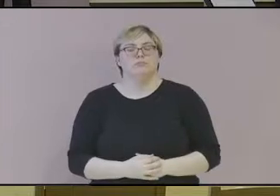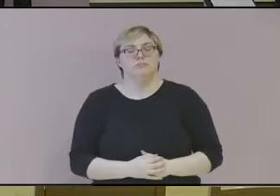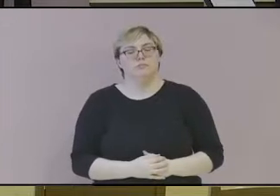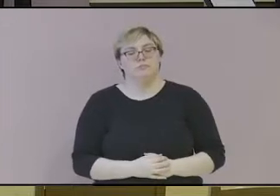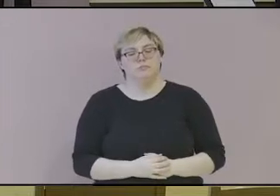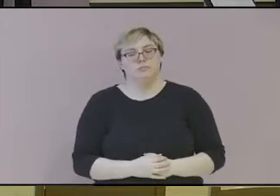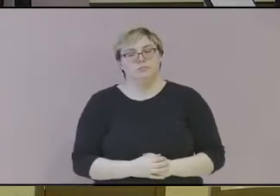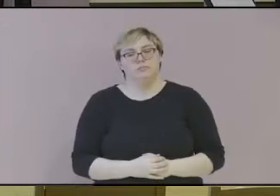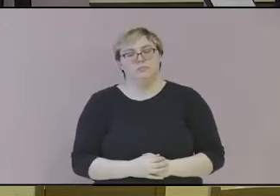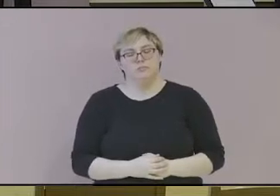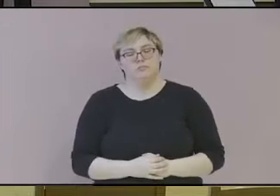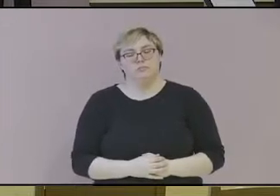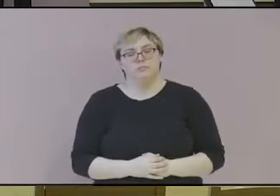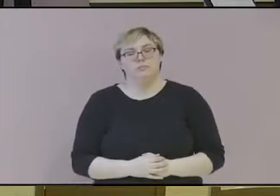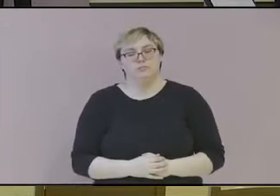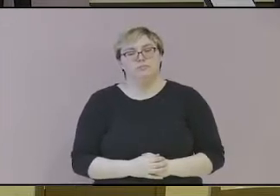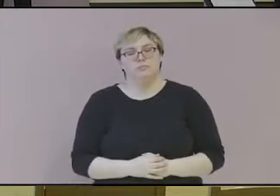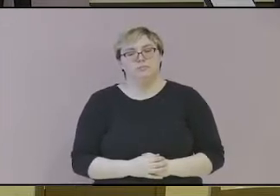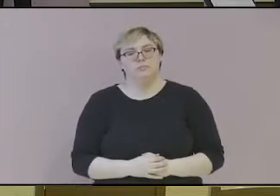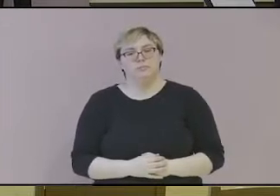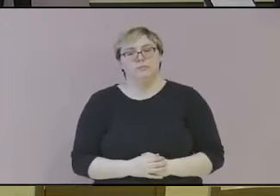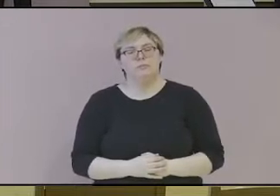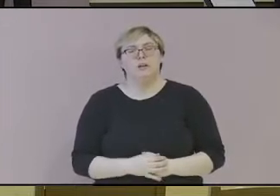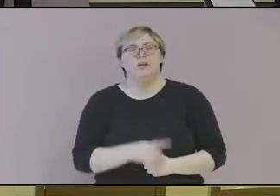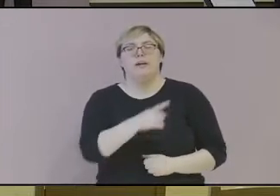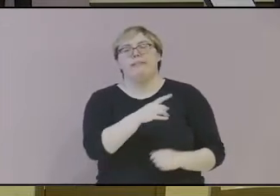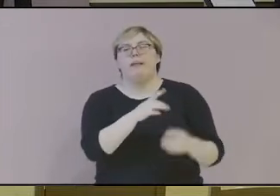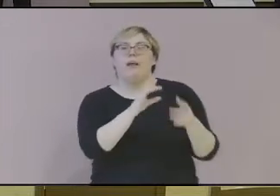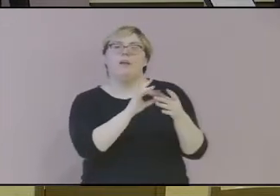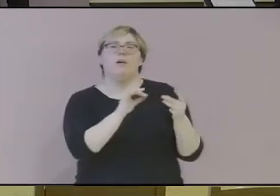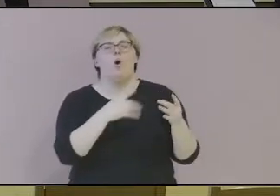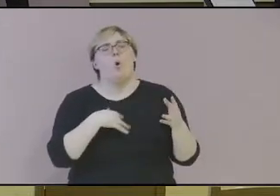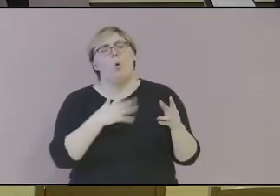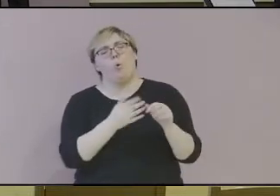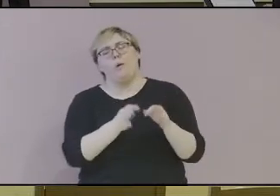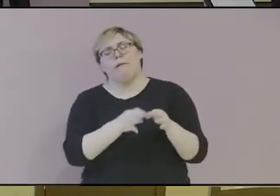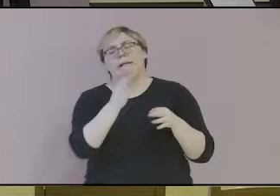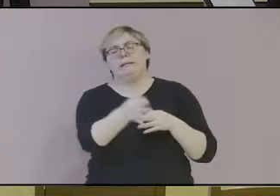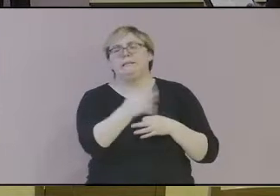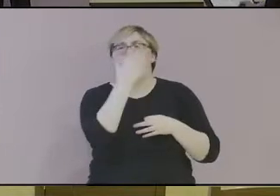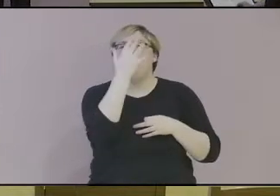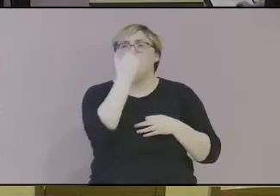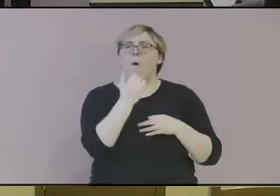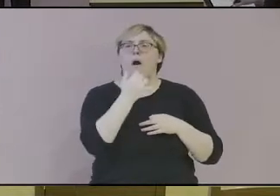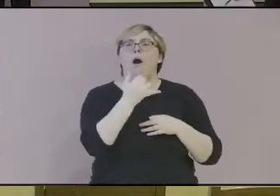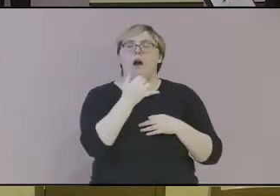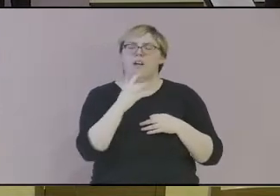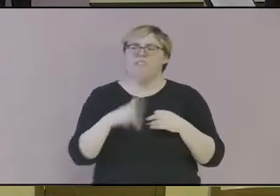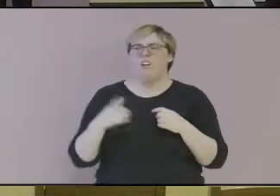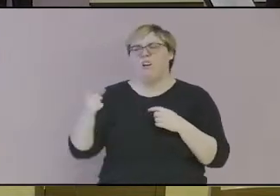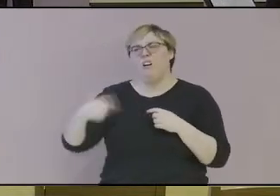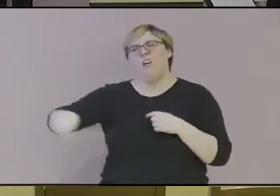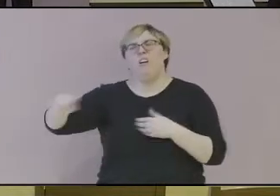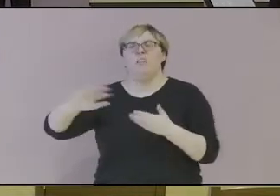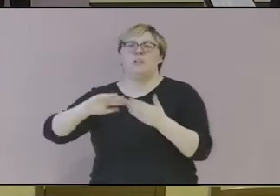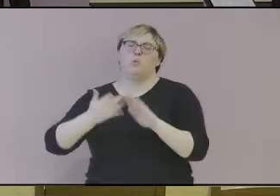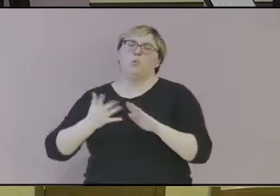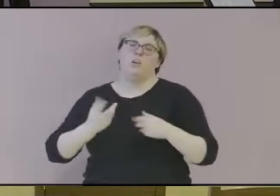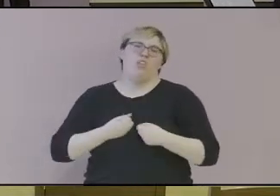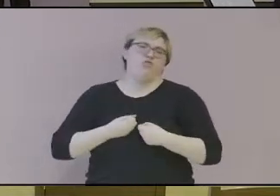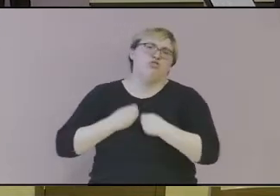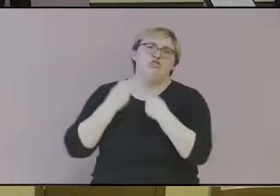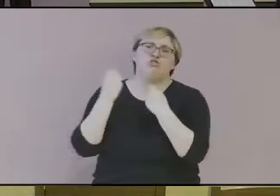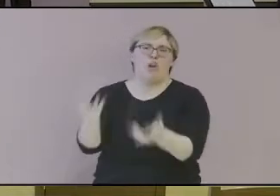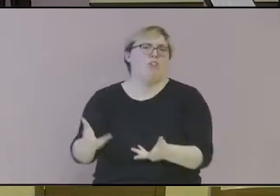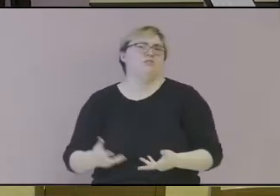public in hearing about pandemic flu. I don't know why. They did try to get input from community members through focus groups and